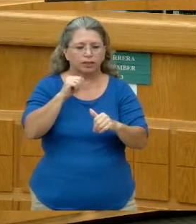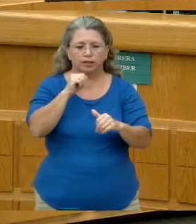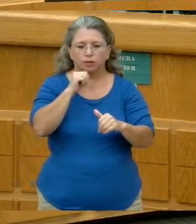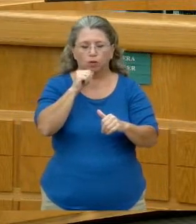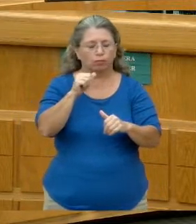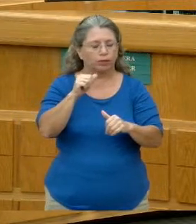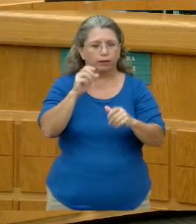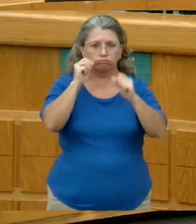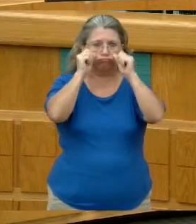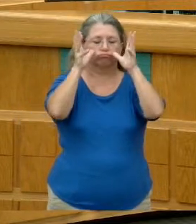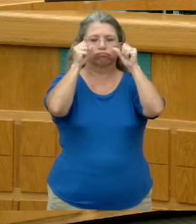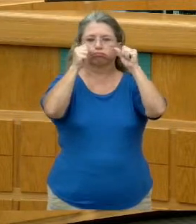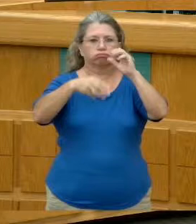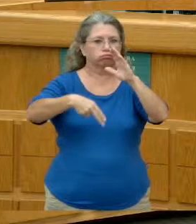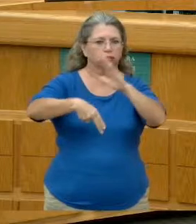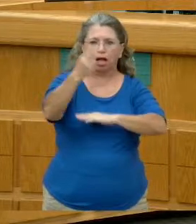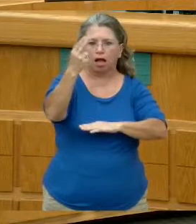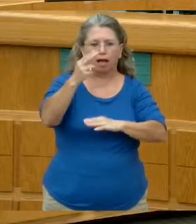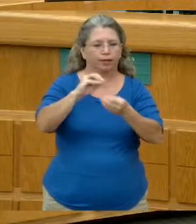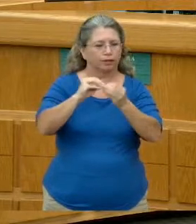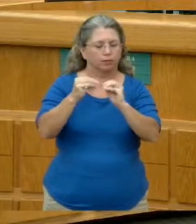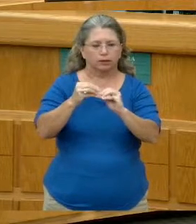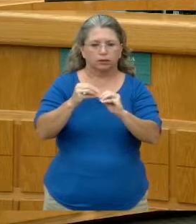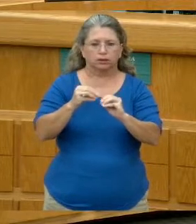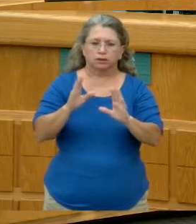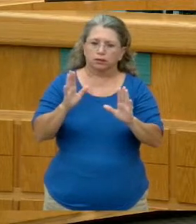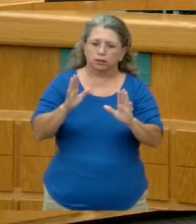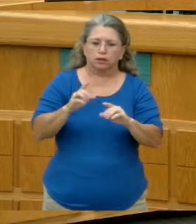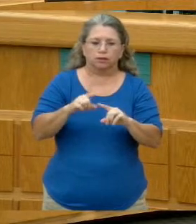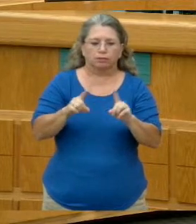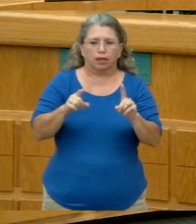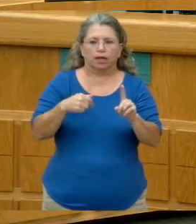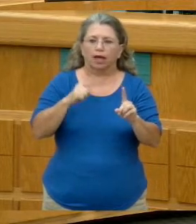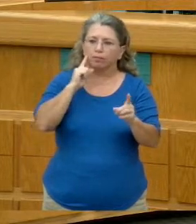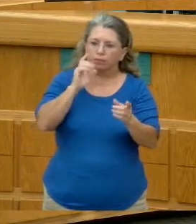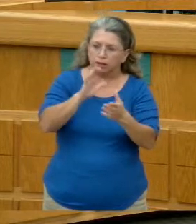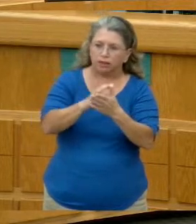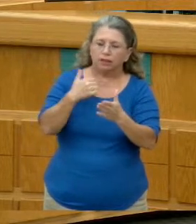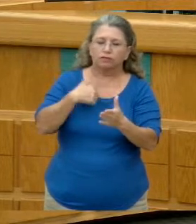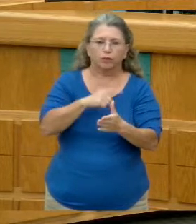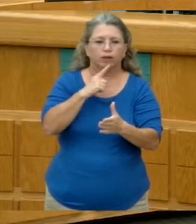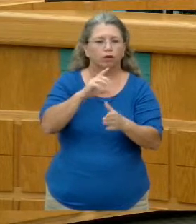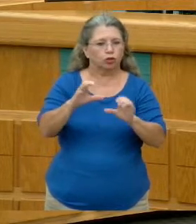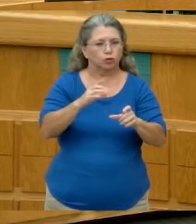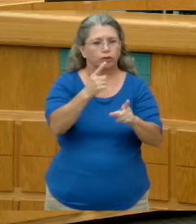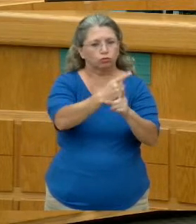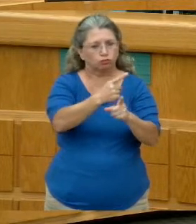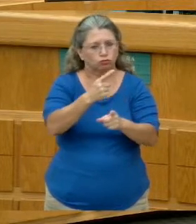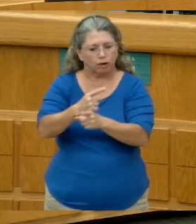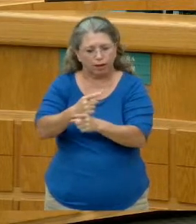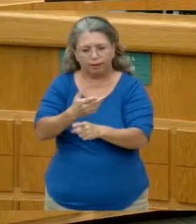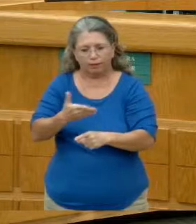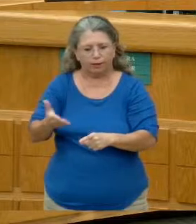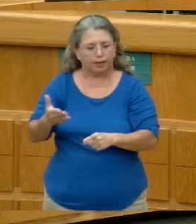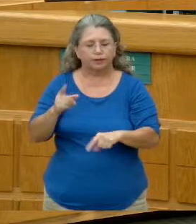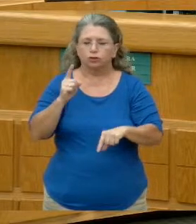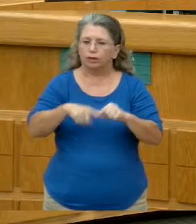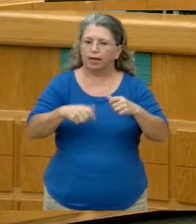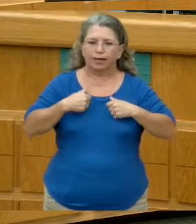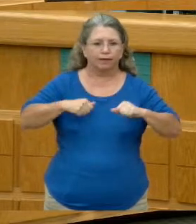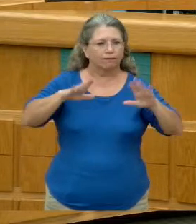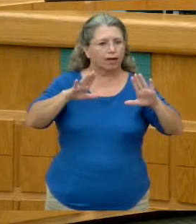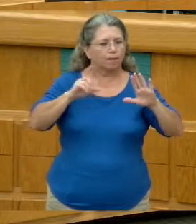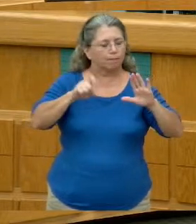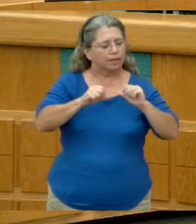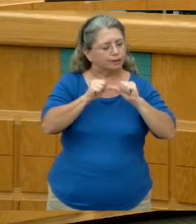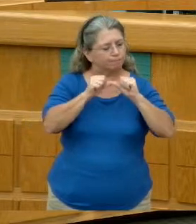eye-shattering when we get them, but I believe we're doing the right things. We can't give up. We got to stay